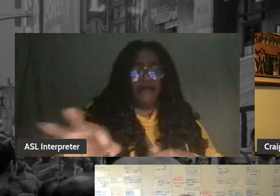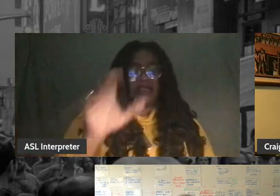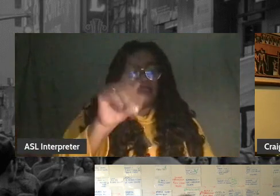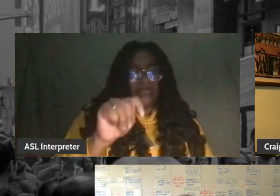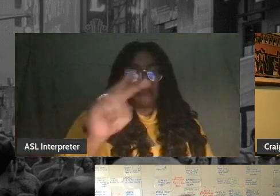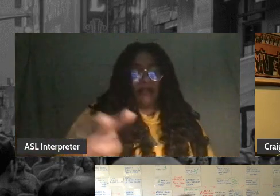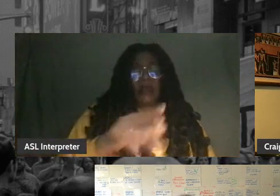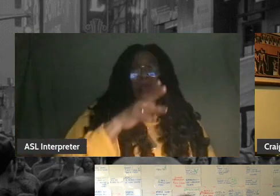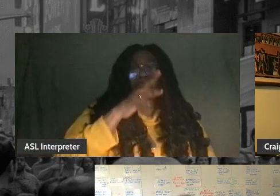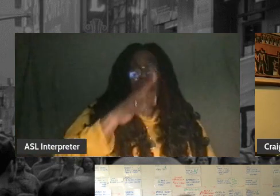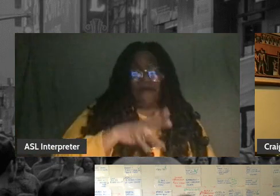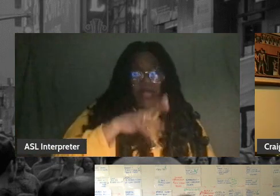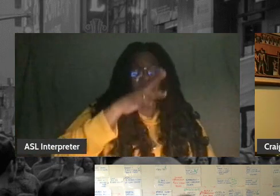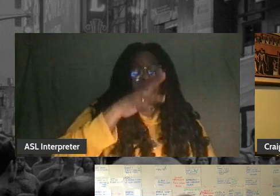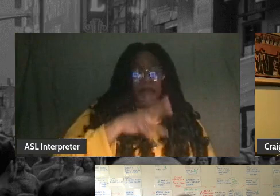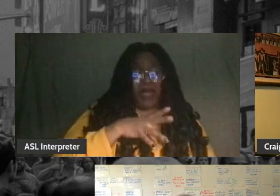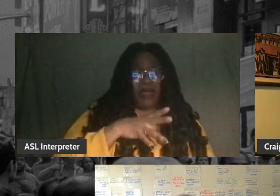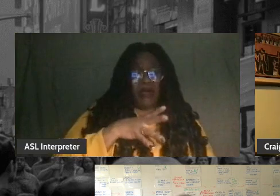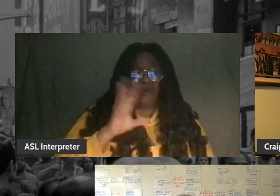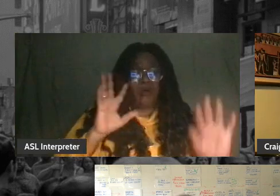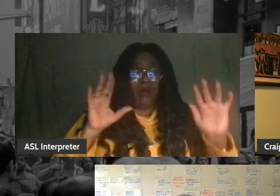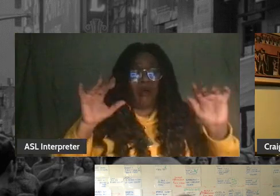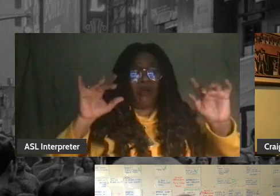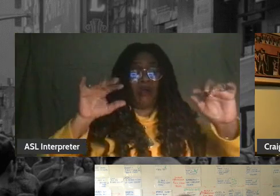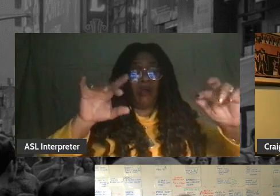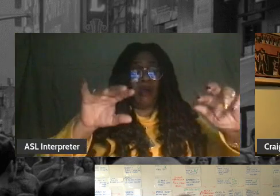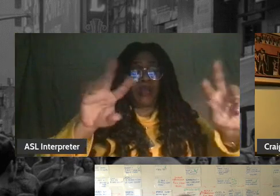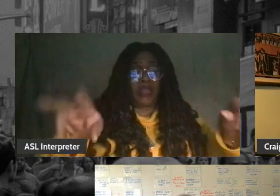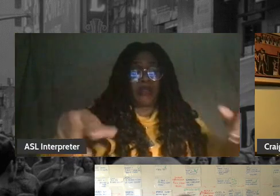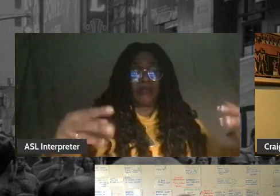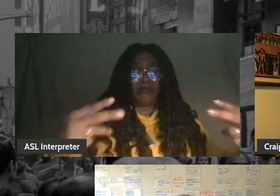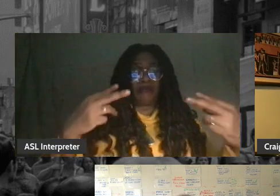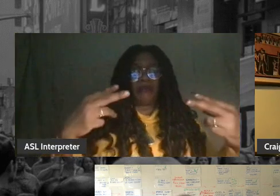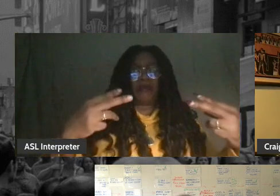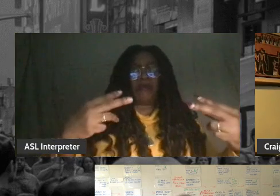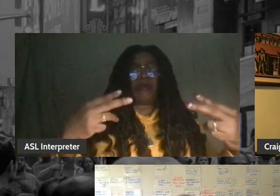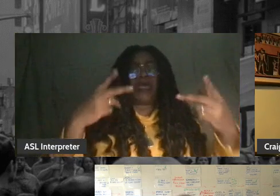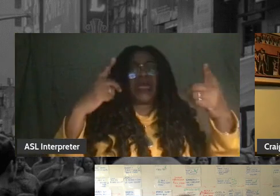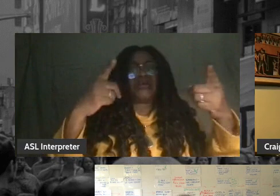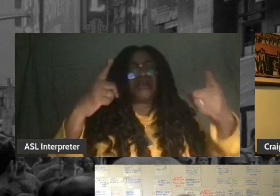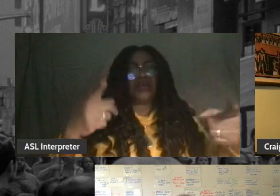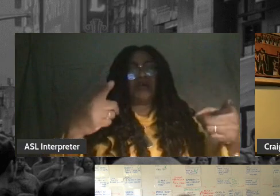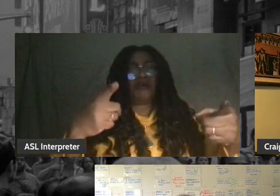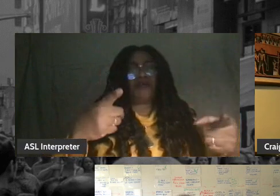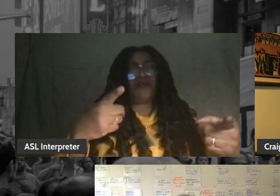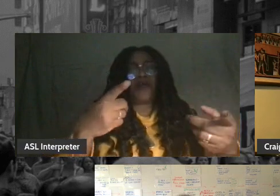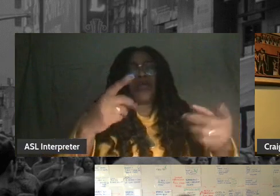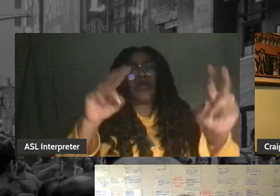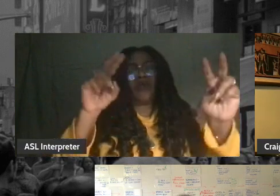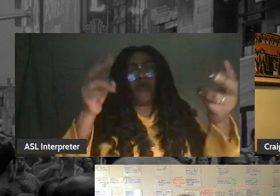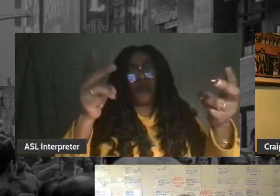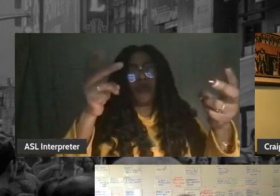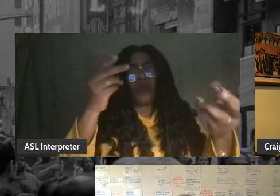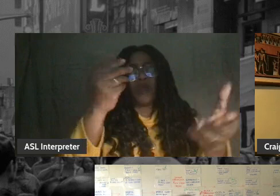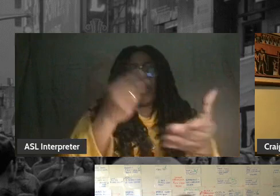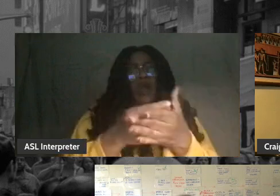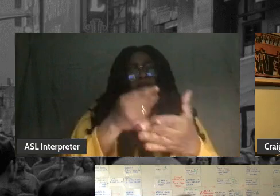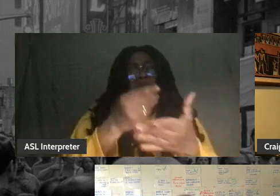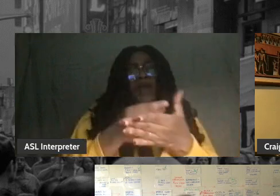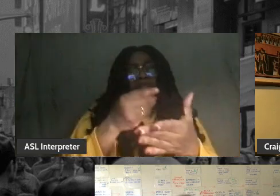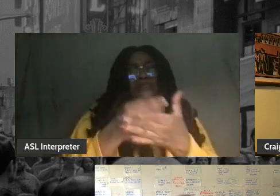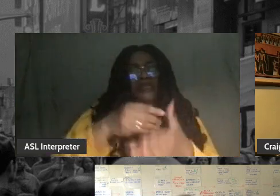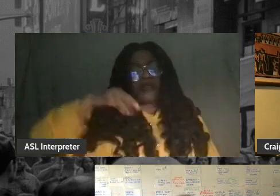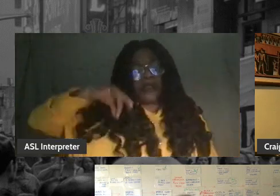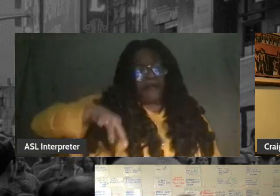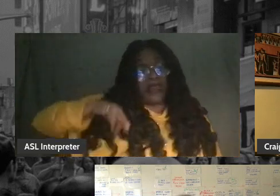audience has lent itself to a monetary benefit, right?